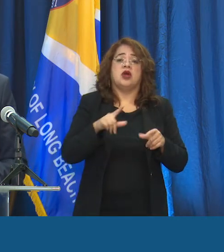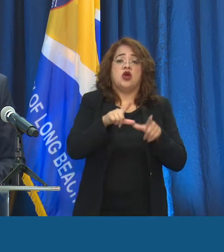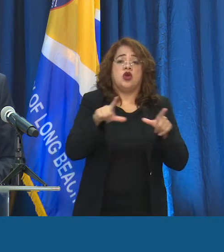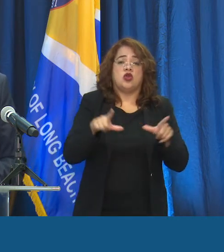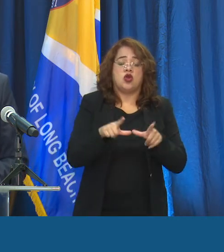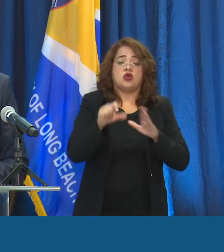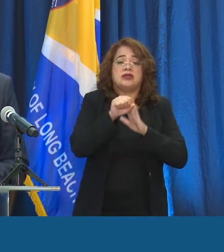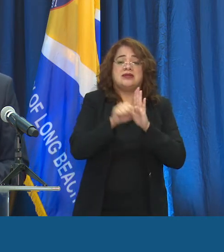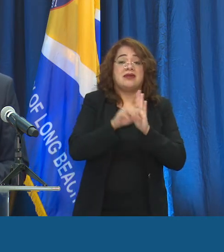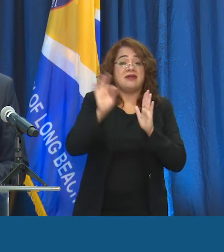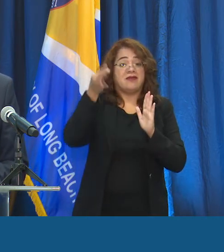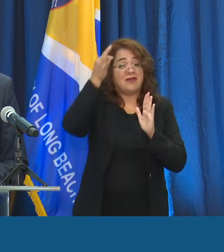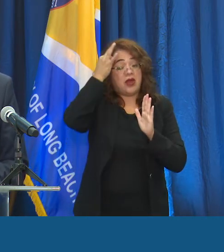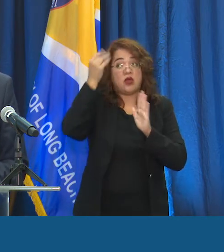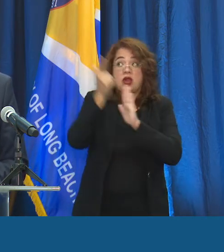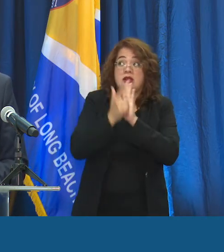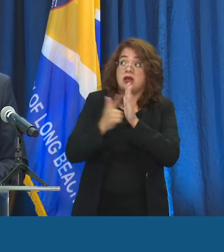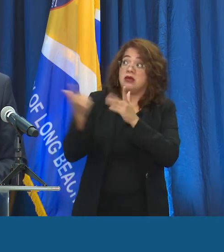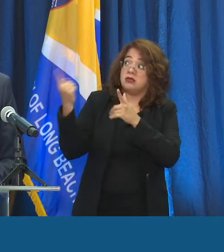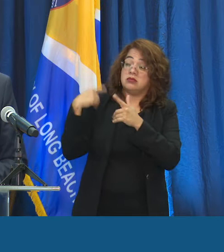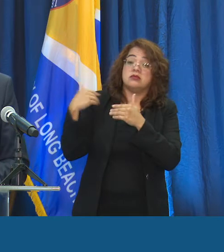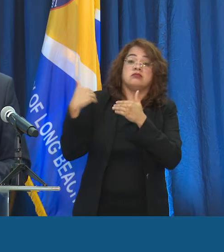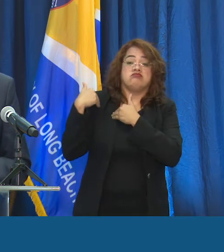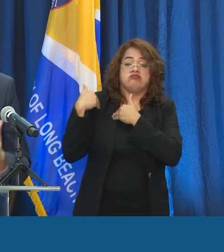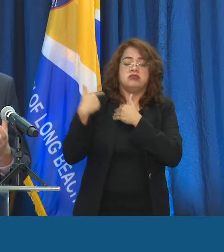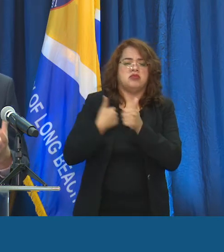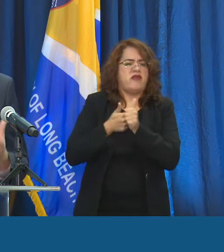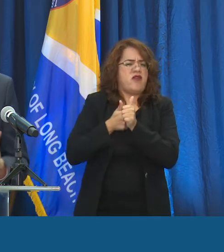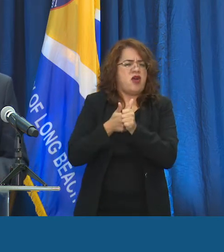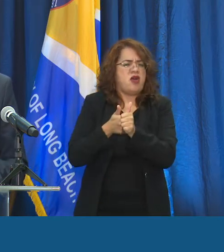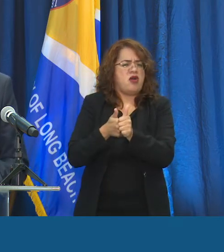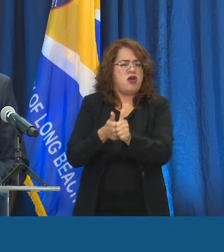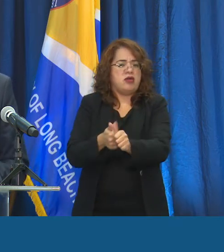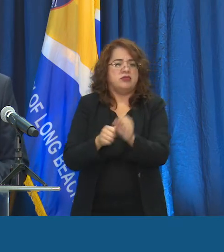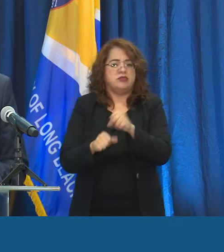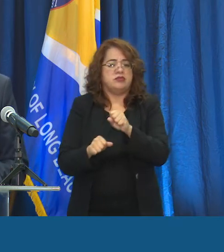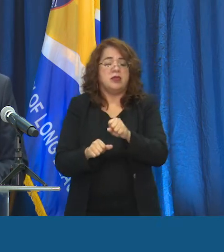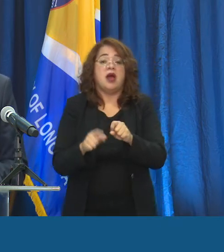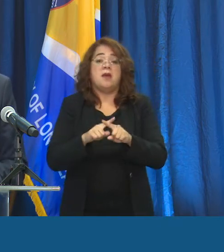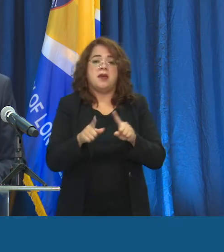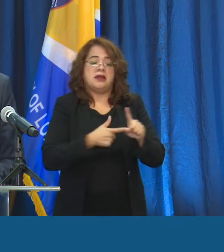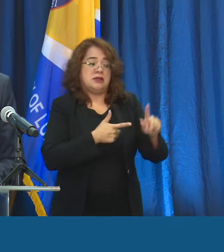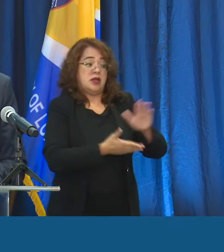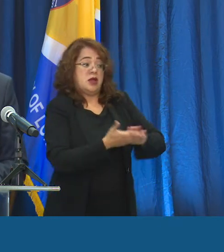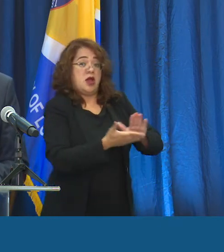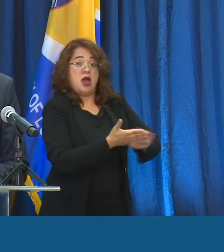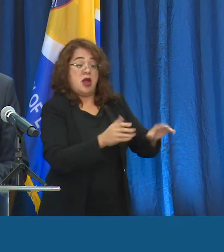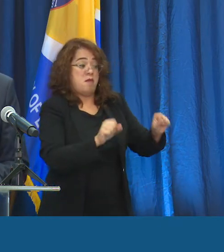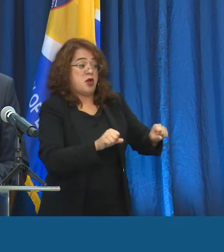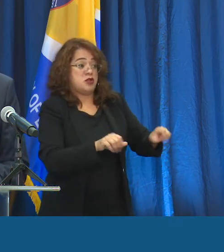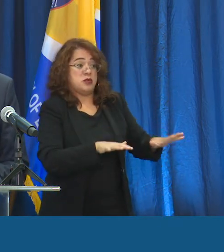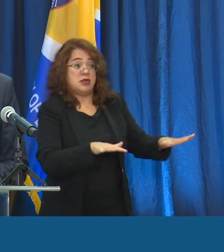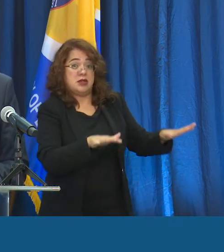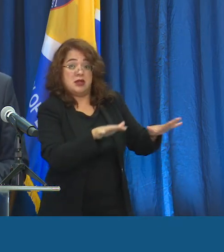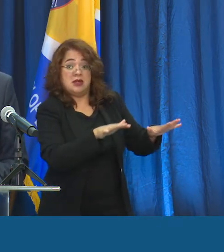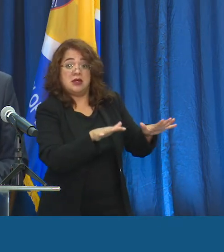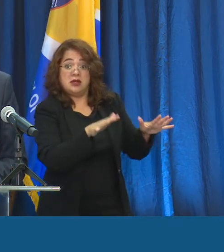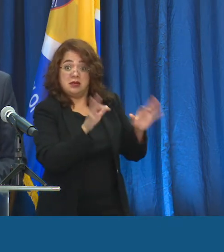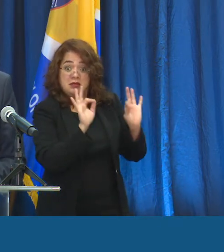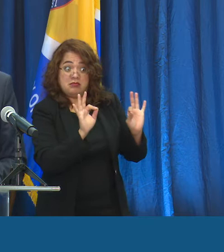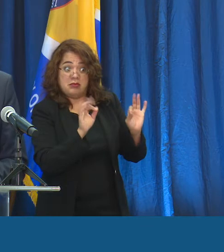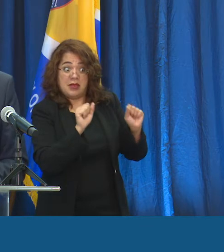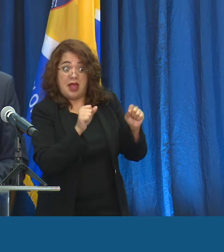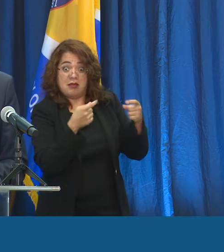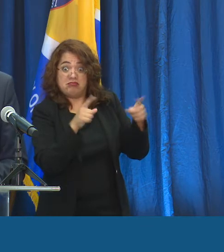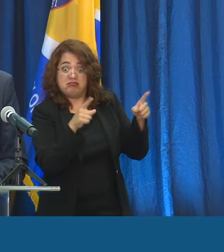federal mandates and legal requirements, and it's important to preserve the operational capacity to operate effectively.